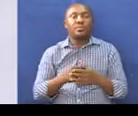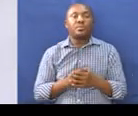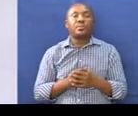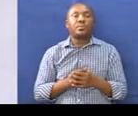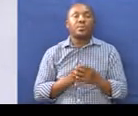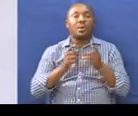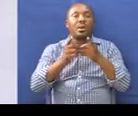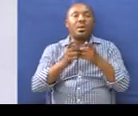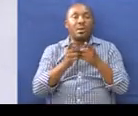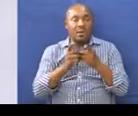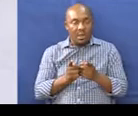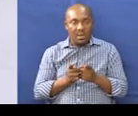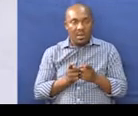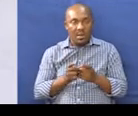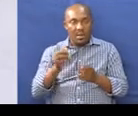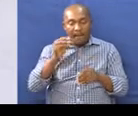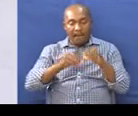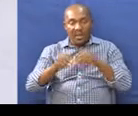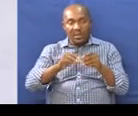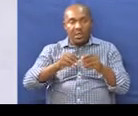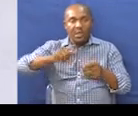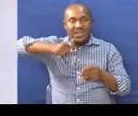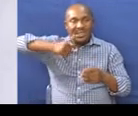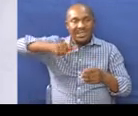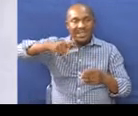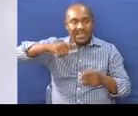Then the mixture was shaken.